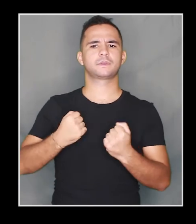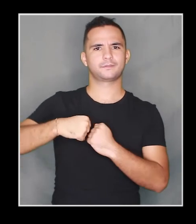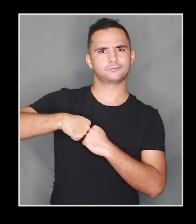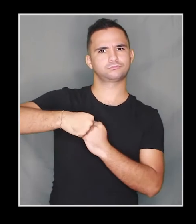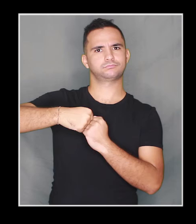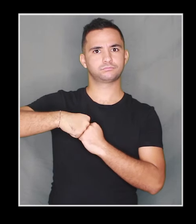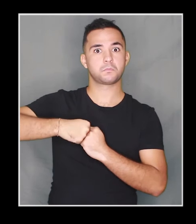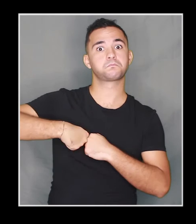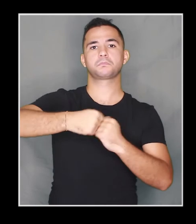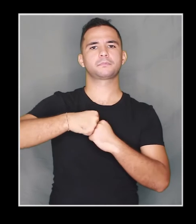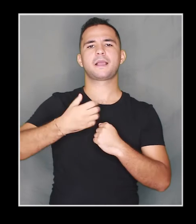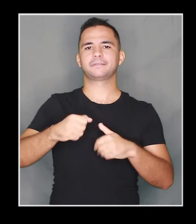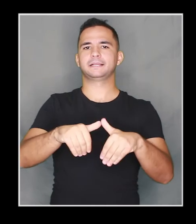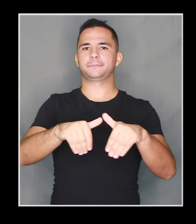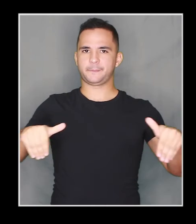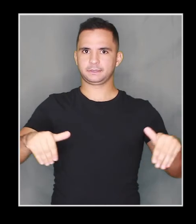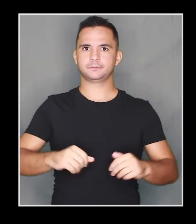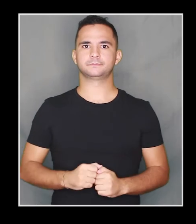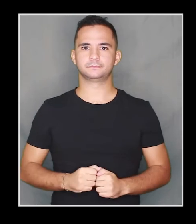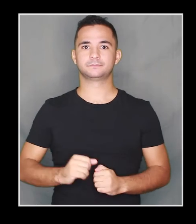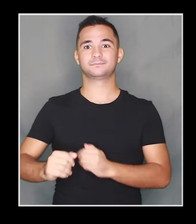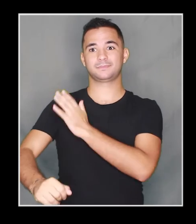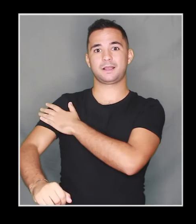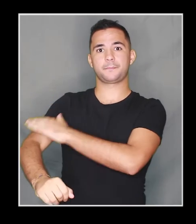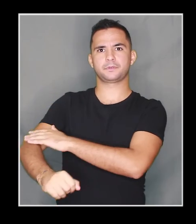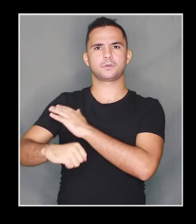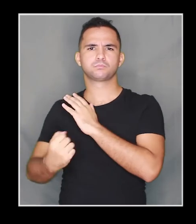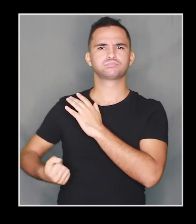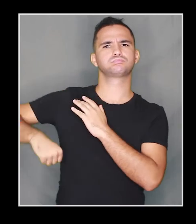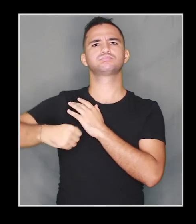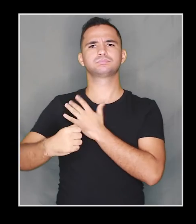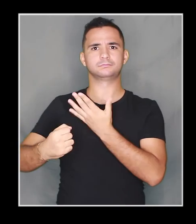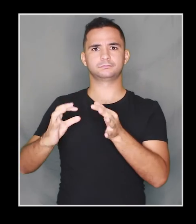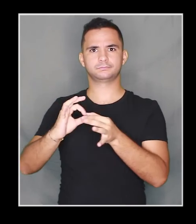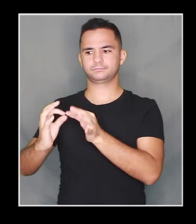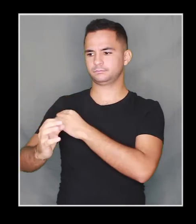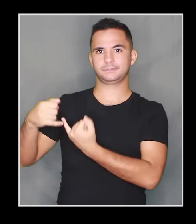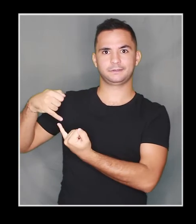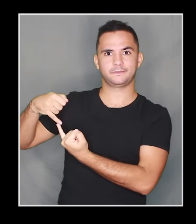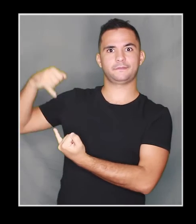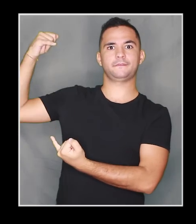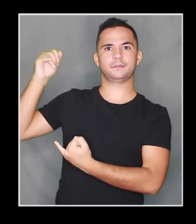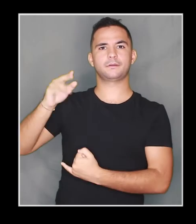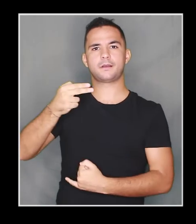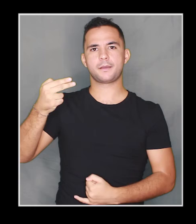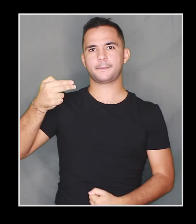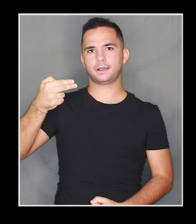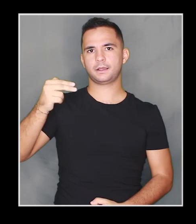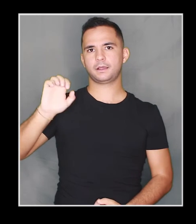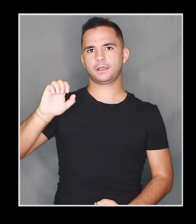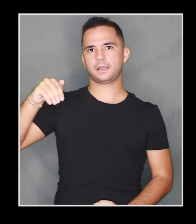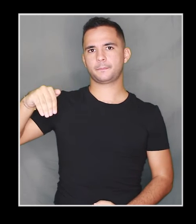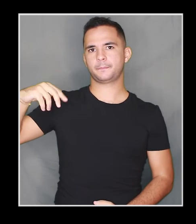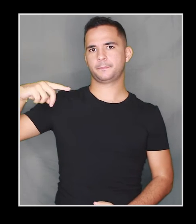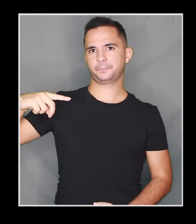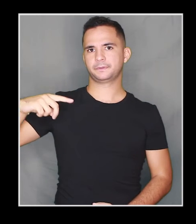weigh around 20 kilos. Their flexible knees can oscillate only a little. Their right arm is operated